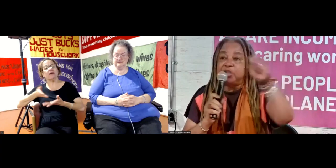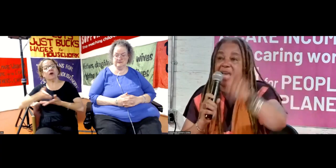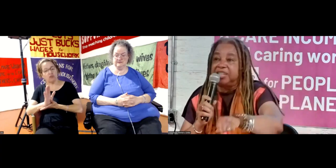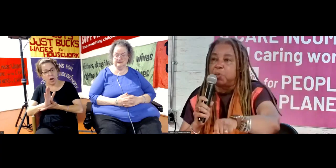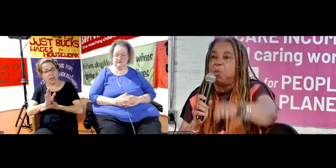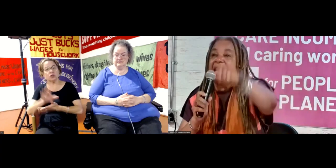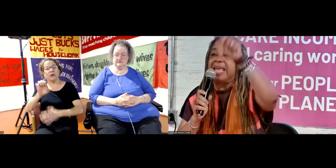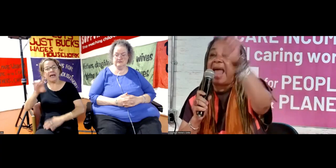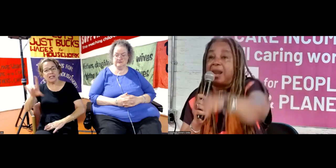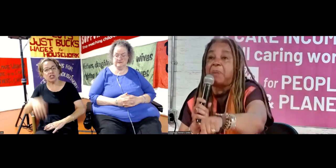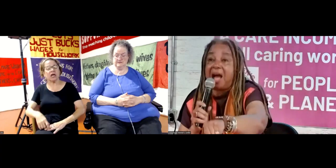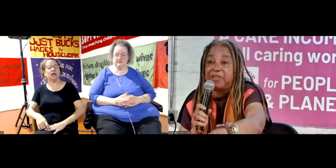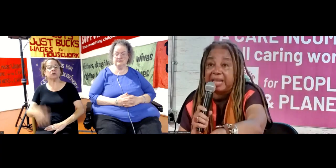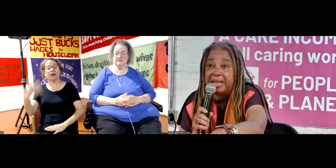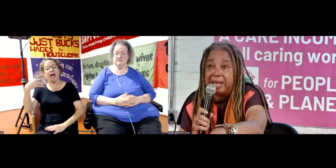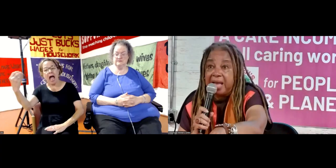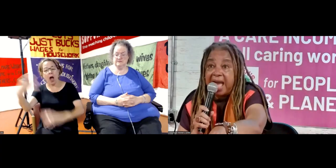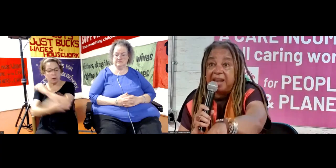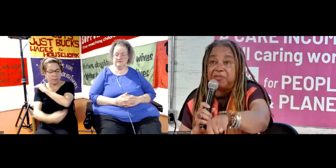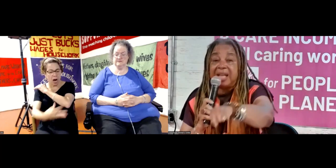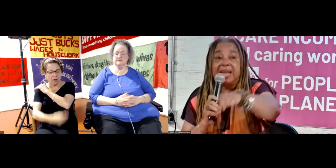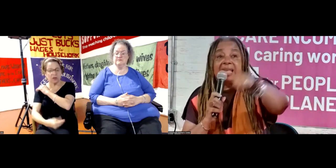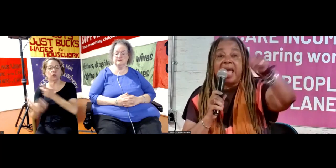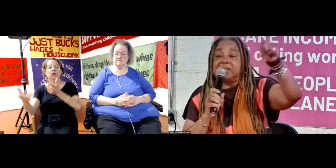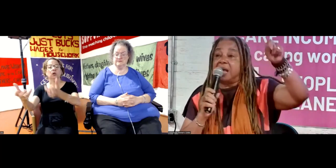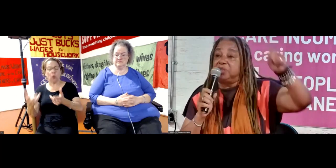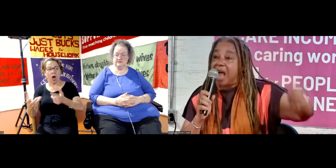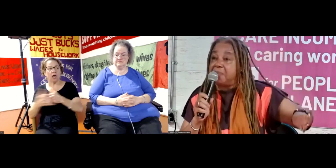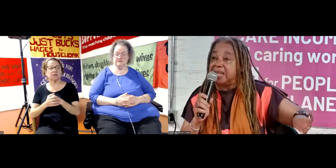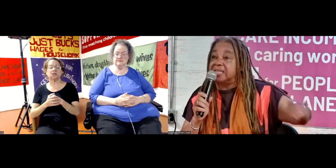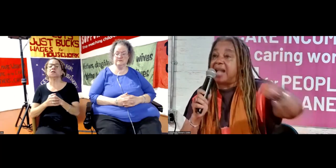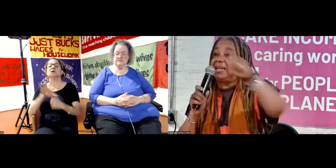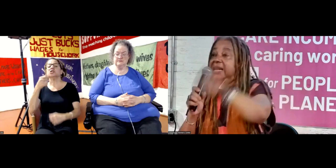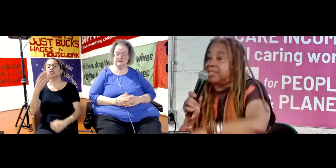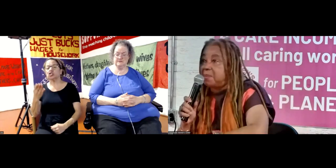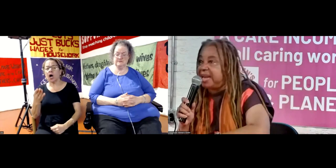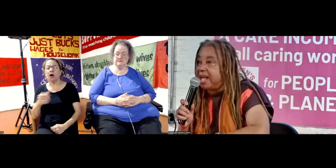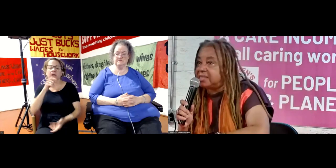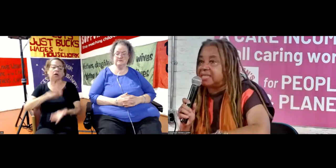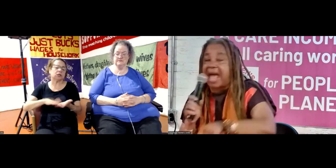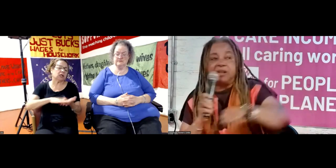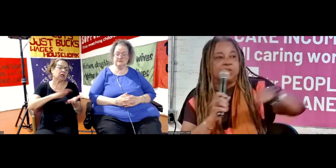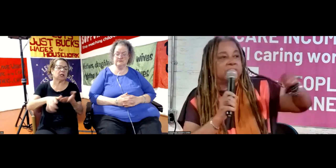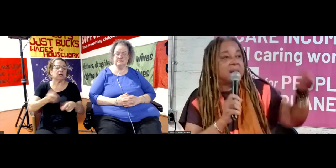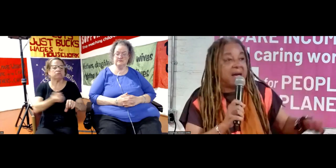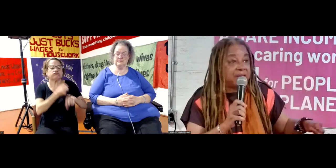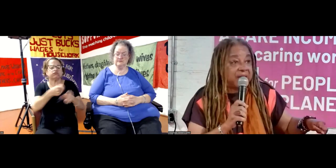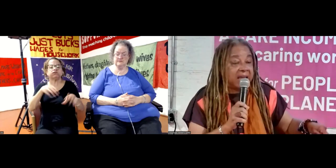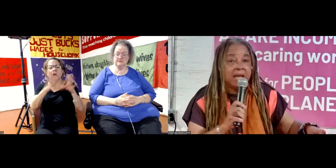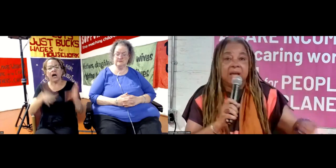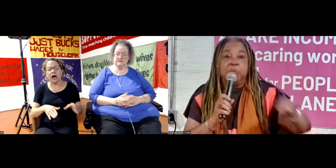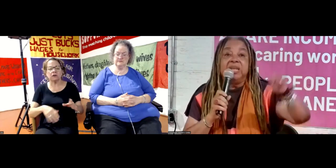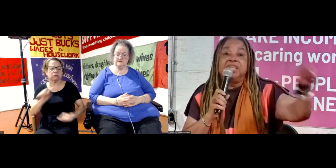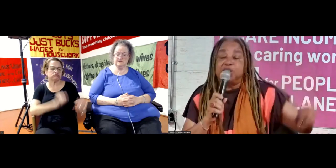an education. We want to get out of poverty. And if they're going to get some job that's not cleaning somebody else's house or some other